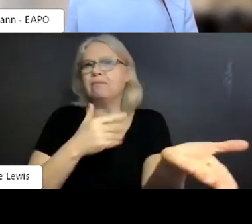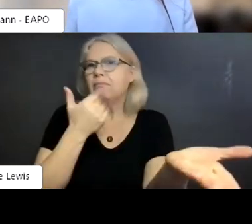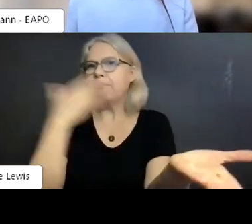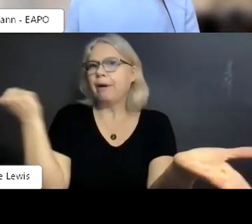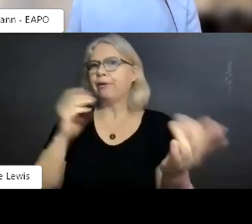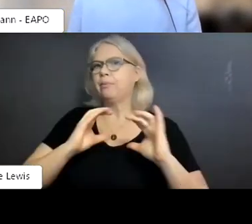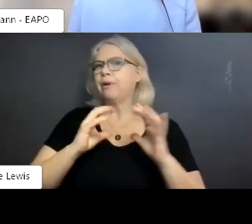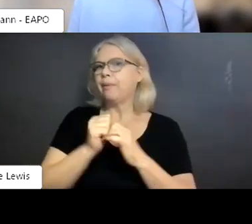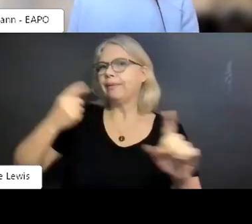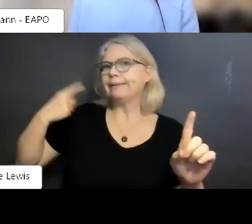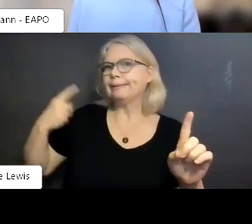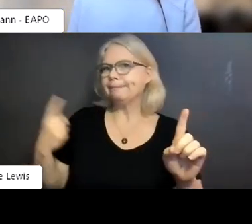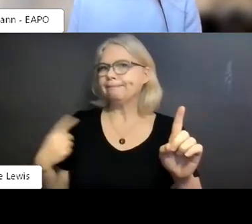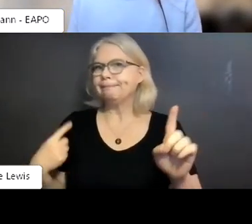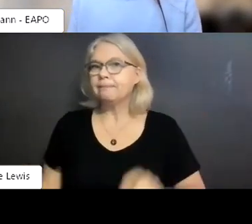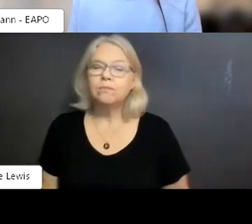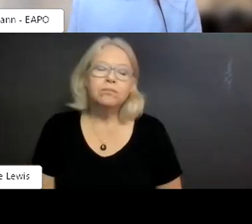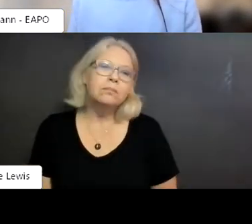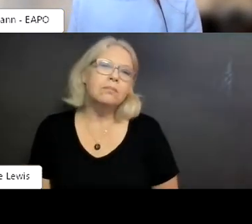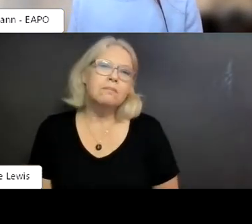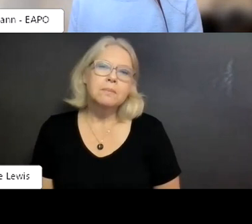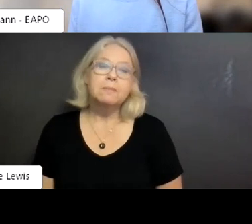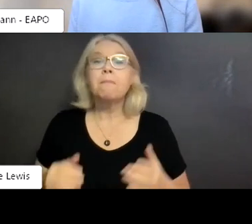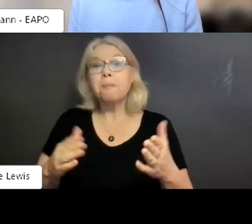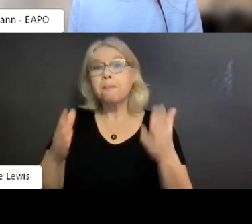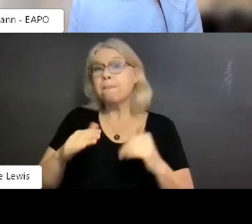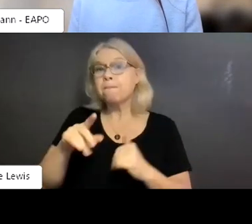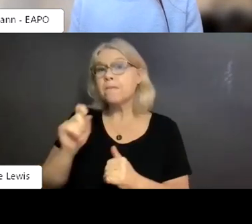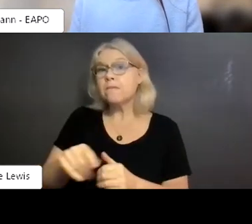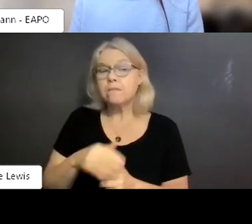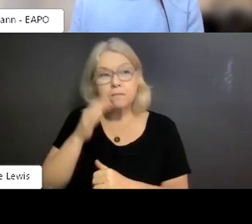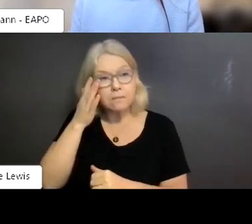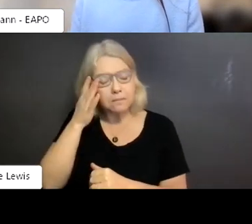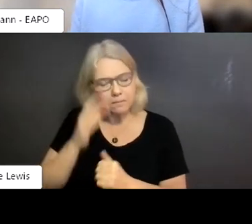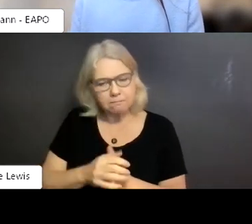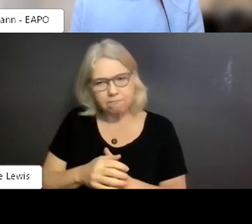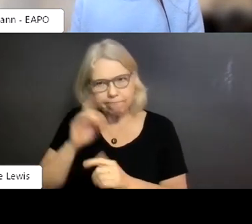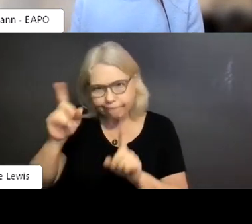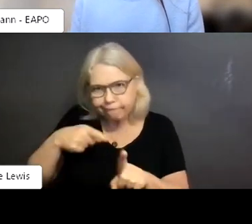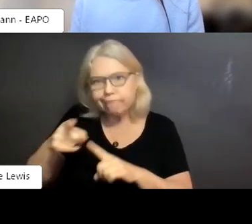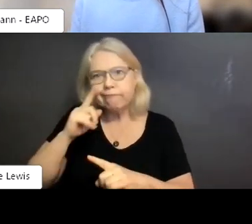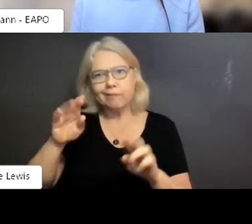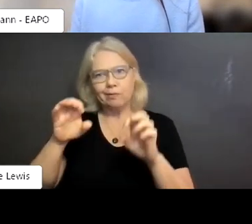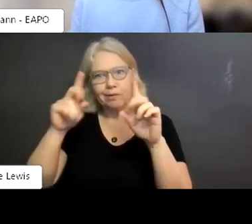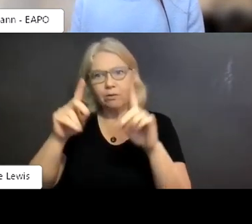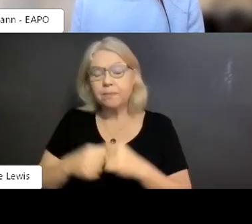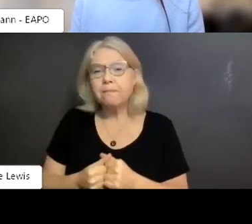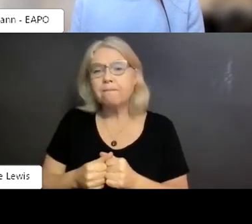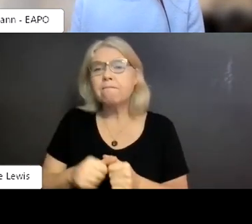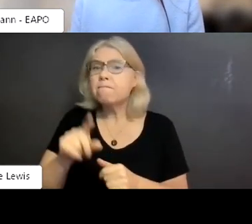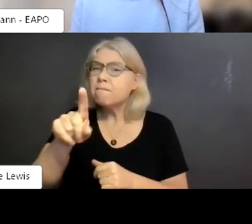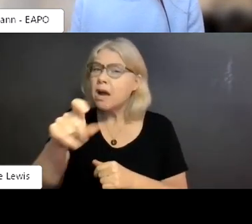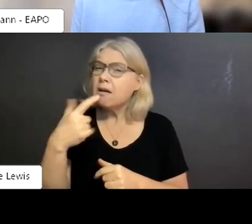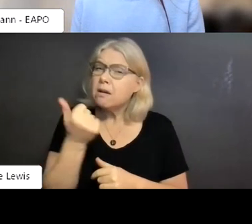question, again, sort of around education. Do you have any training sessions about supporting 2S LGBTQI seniors who